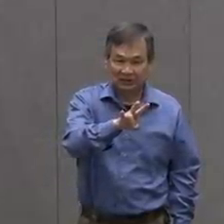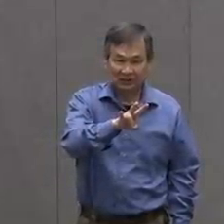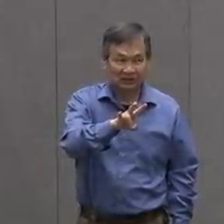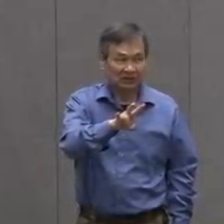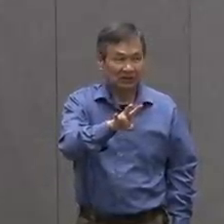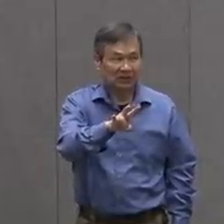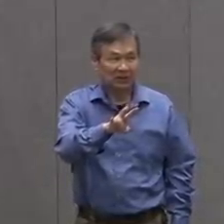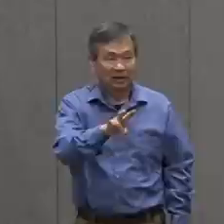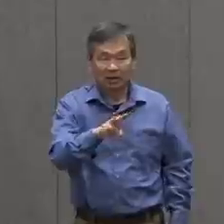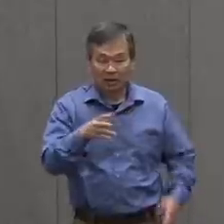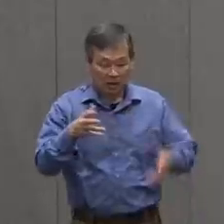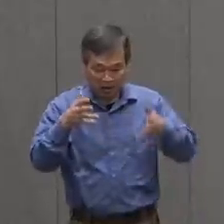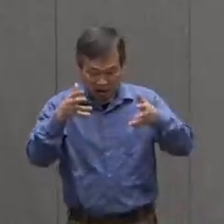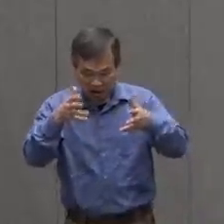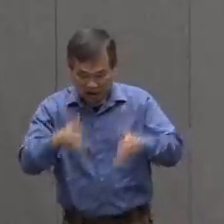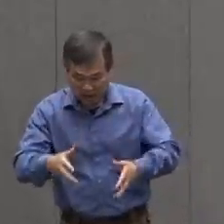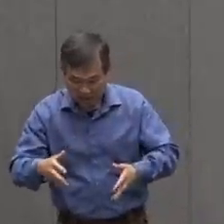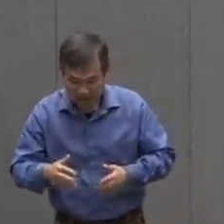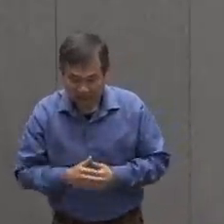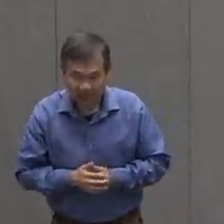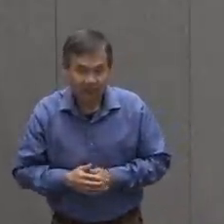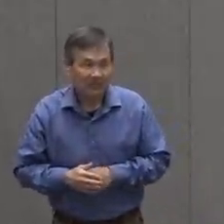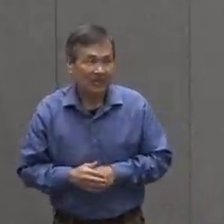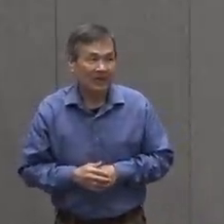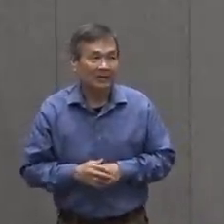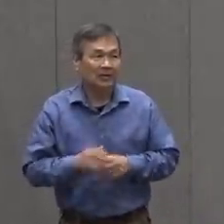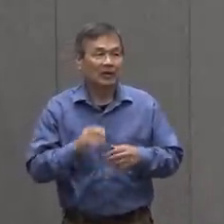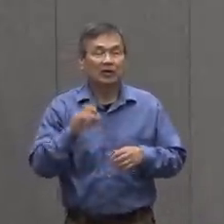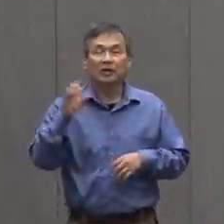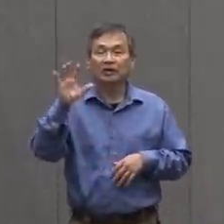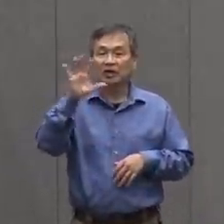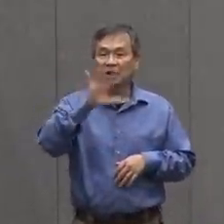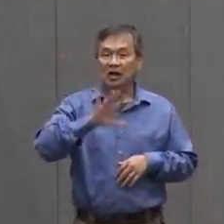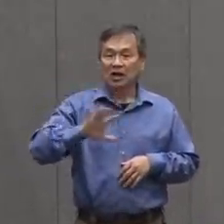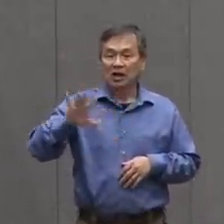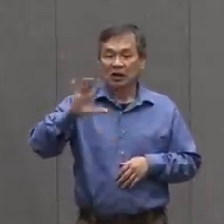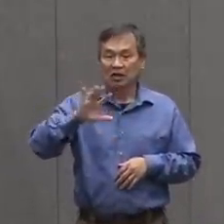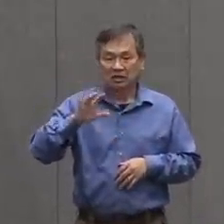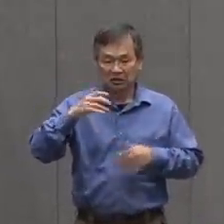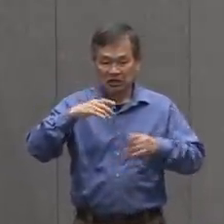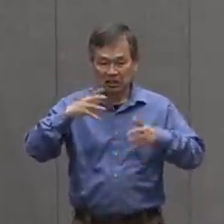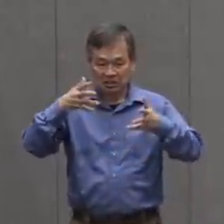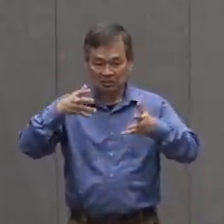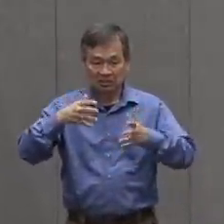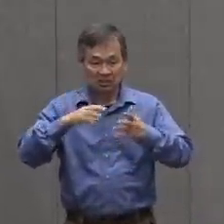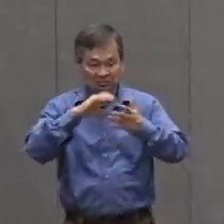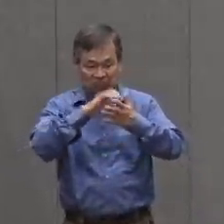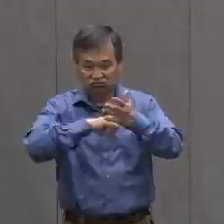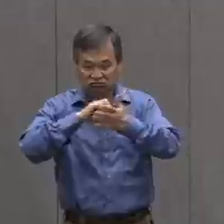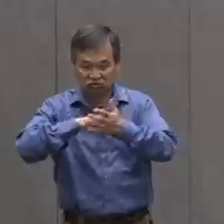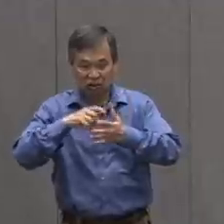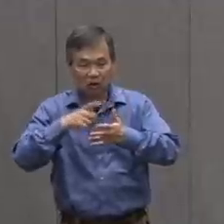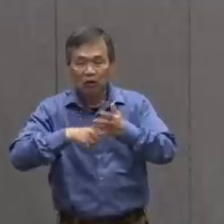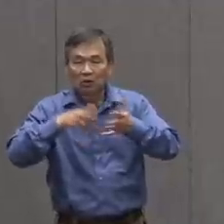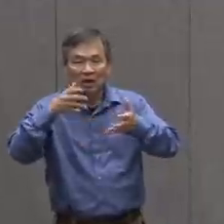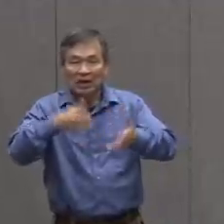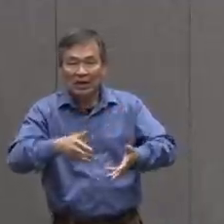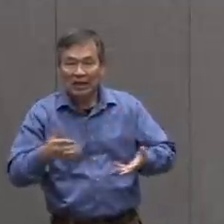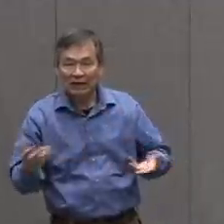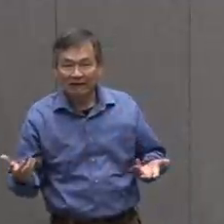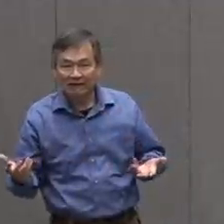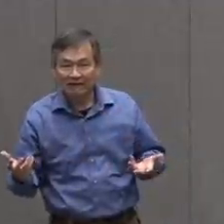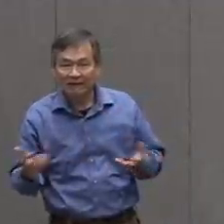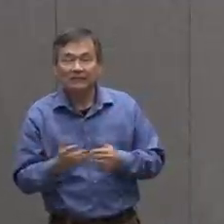1, 2, 3, 4, 5, 6, 7. Okay, let's see if I can count this. So all of these other stickers were taken away. What do I have